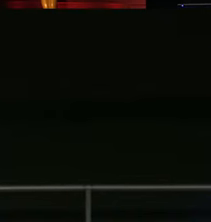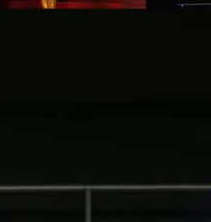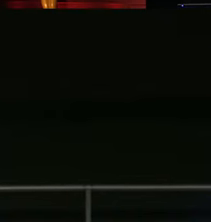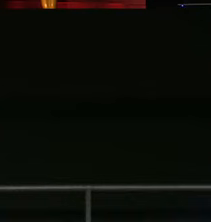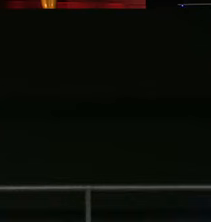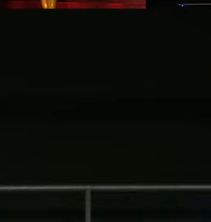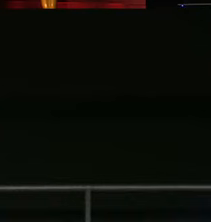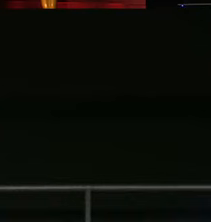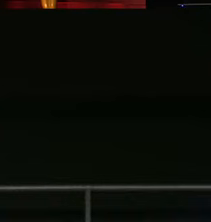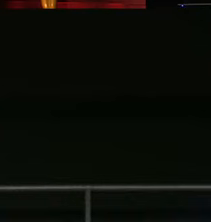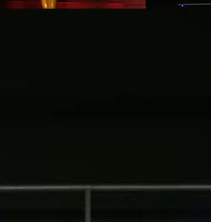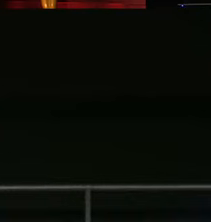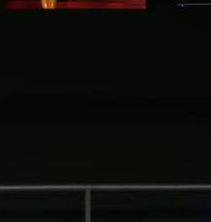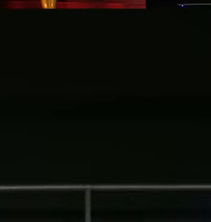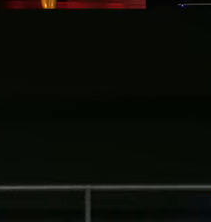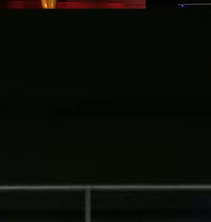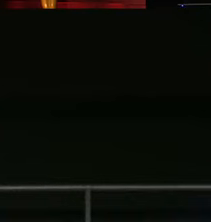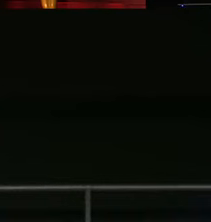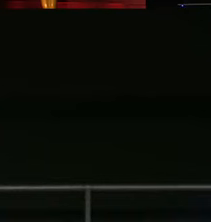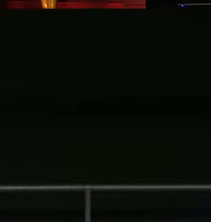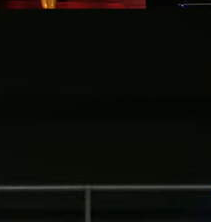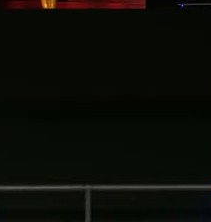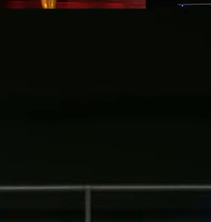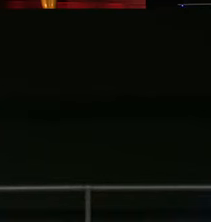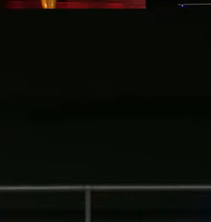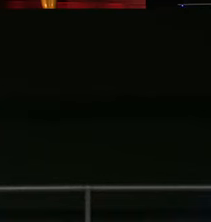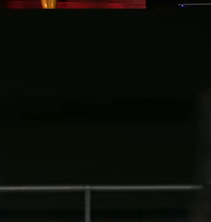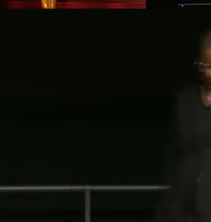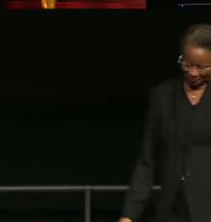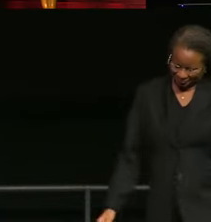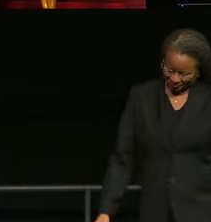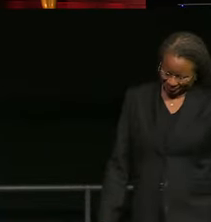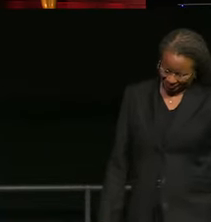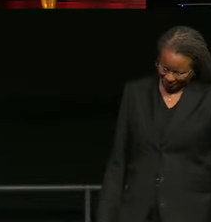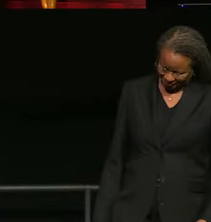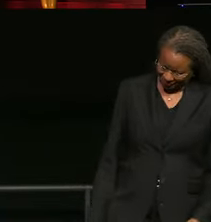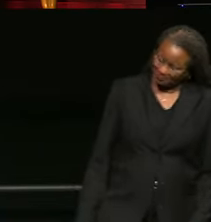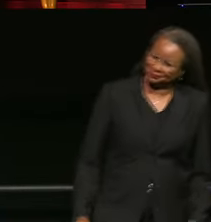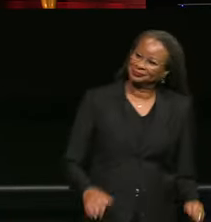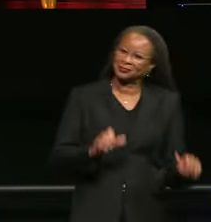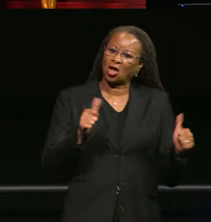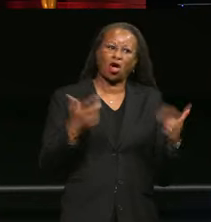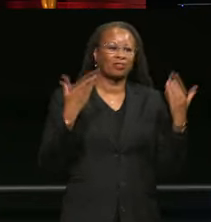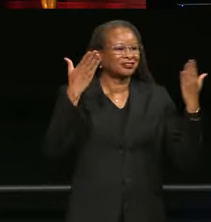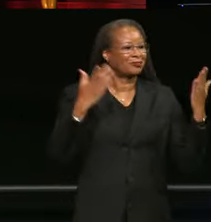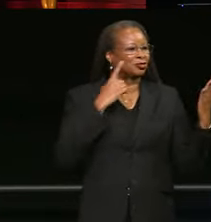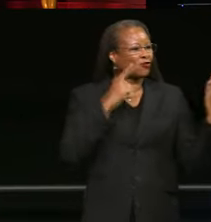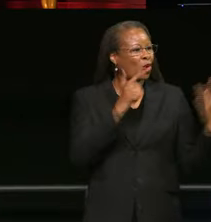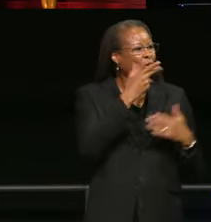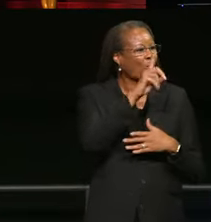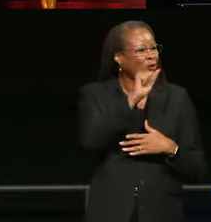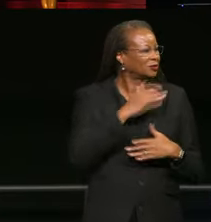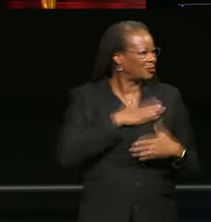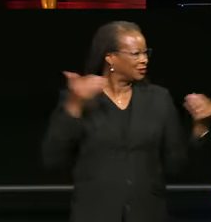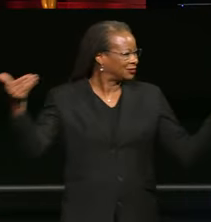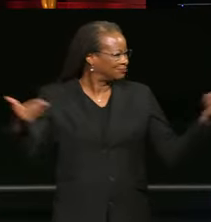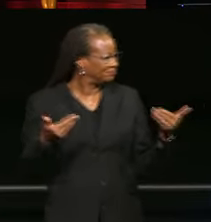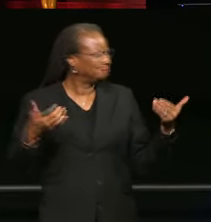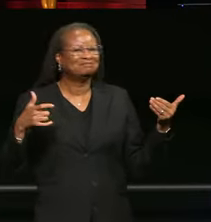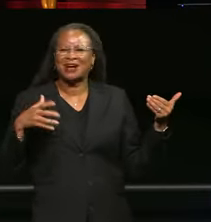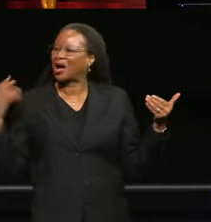we'd like to do is invite our nominees from Golda. Please come on out. Come meet your audience.